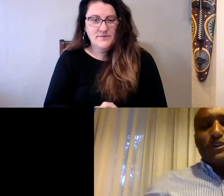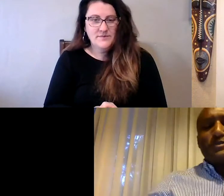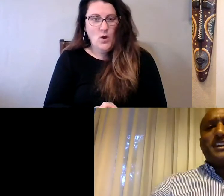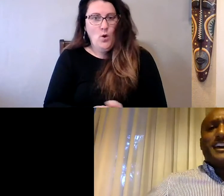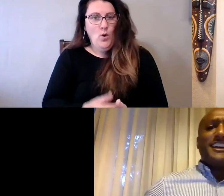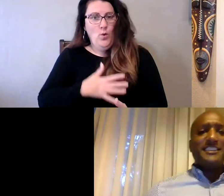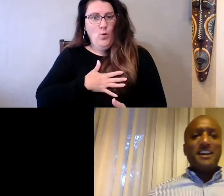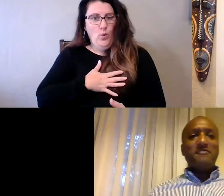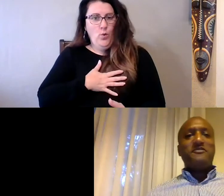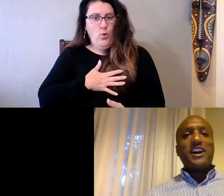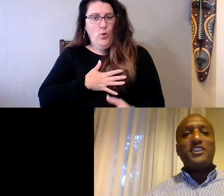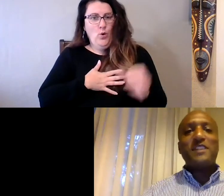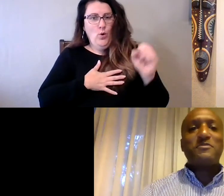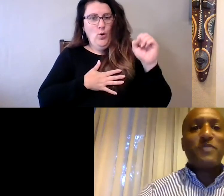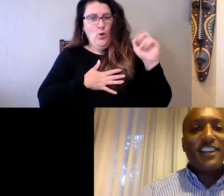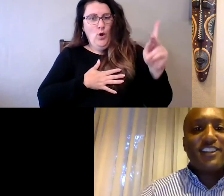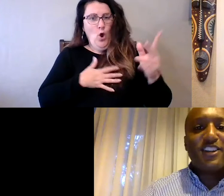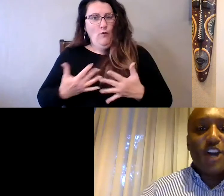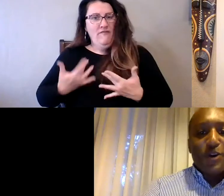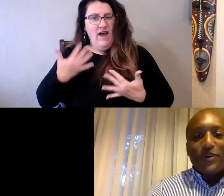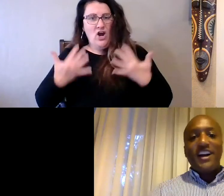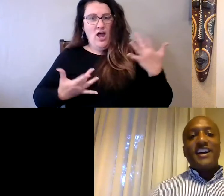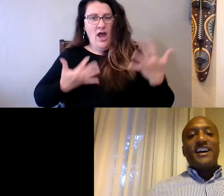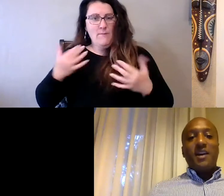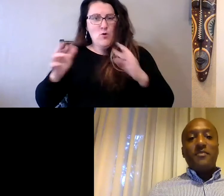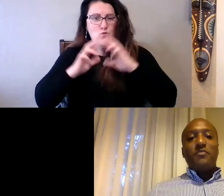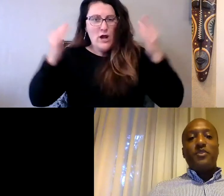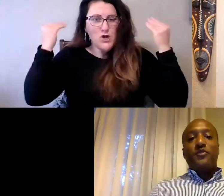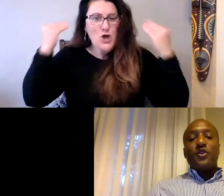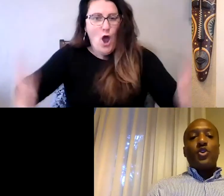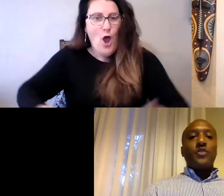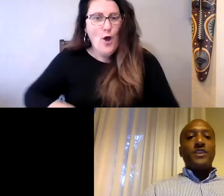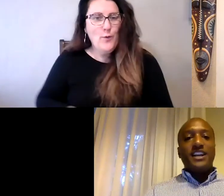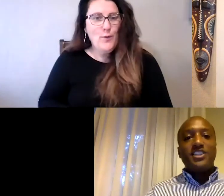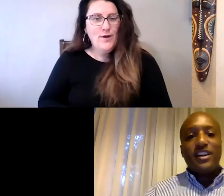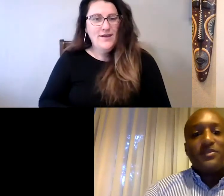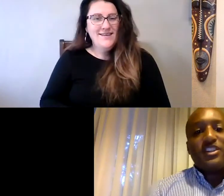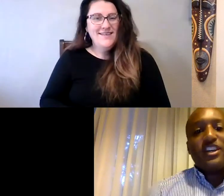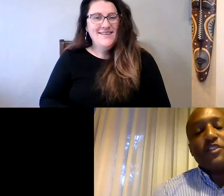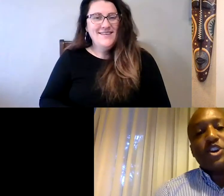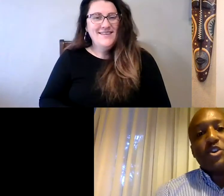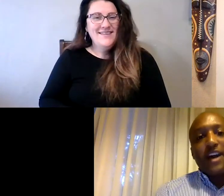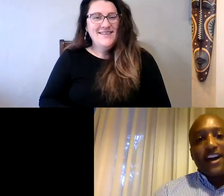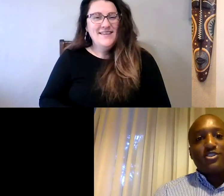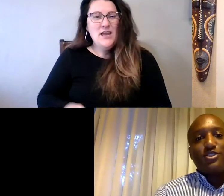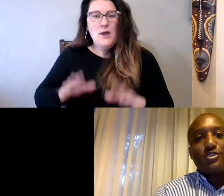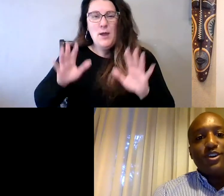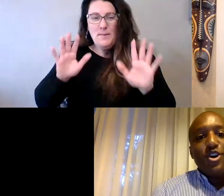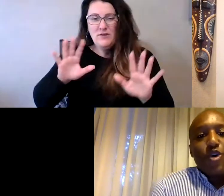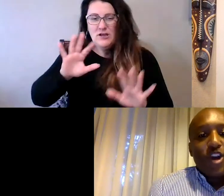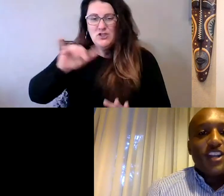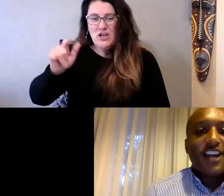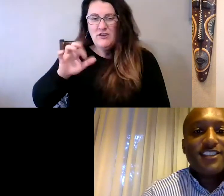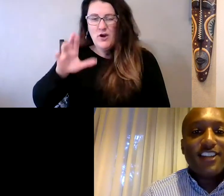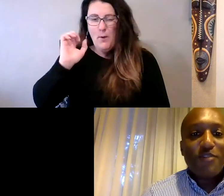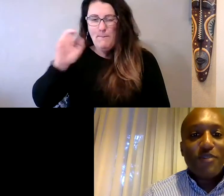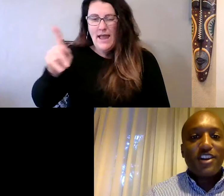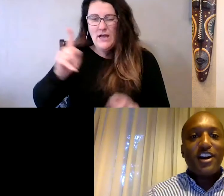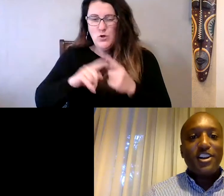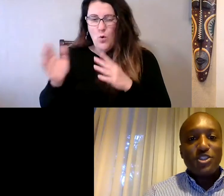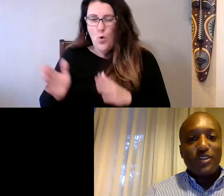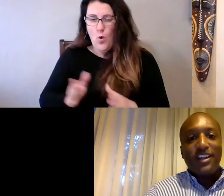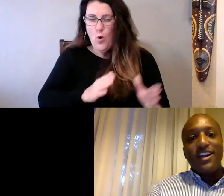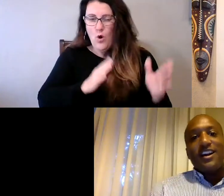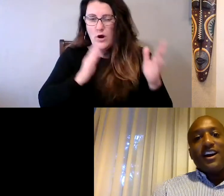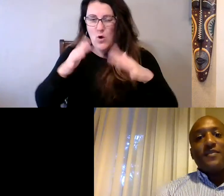Woo, okay, I'm fired up and ready to go. Before we let Jennifer go back to organizing around